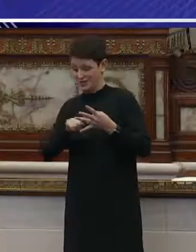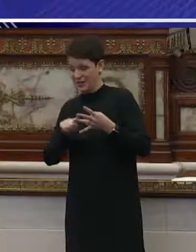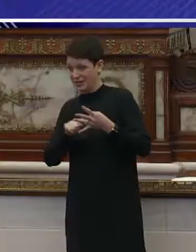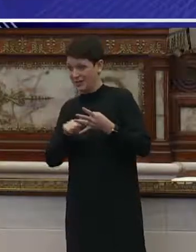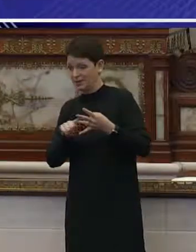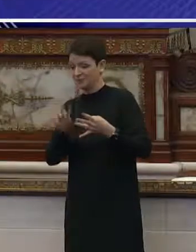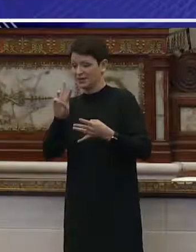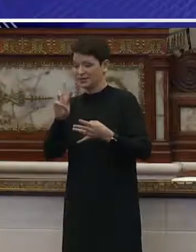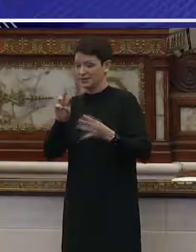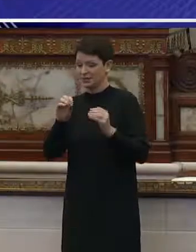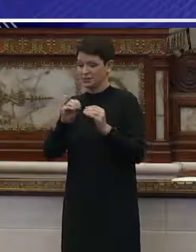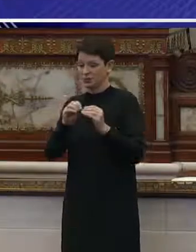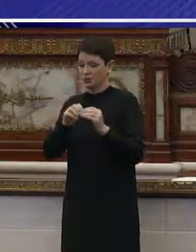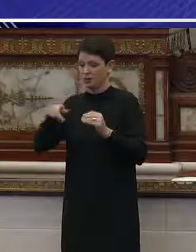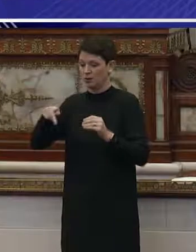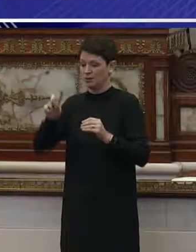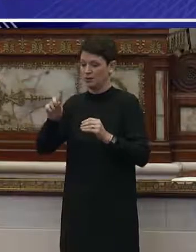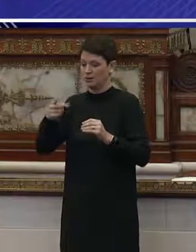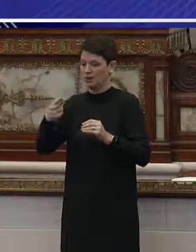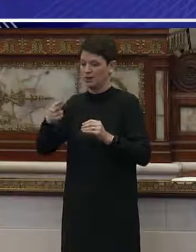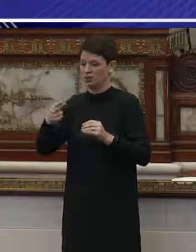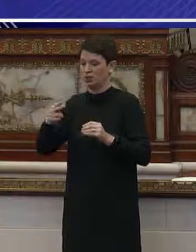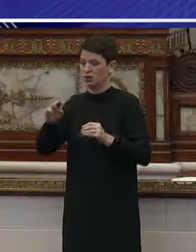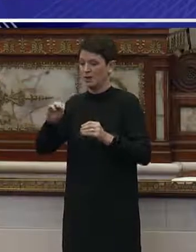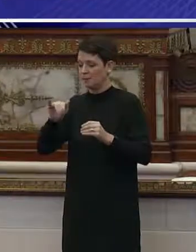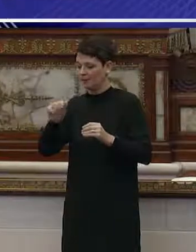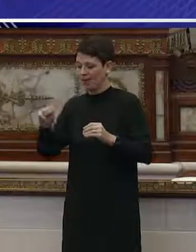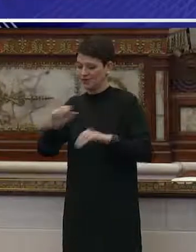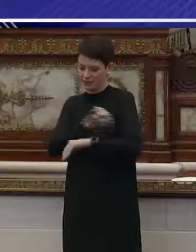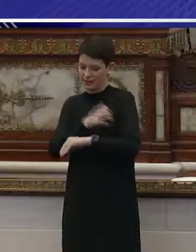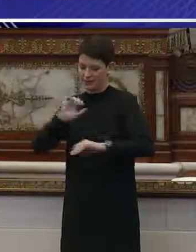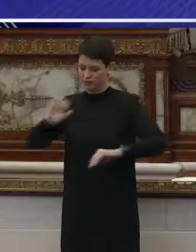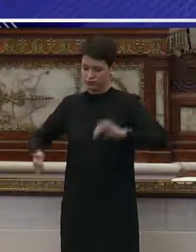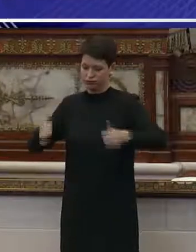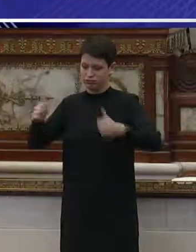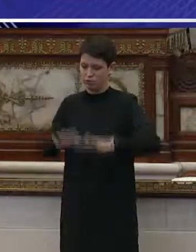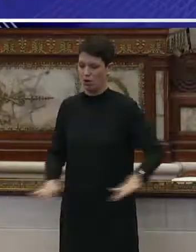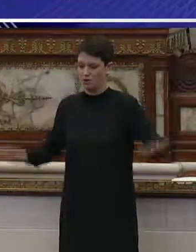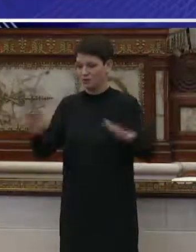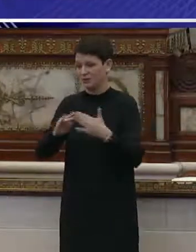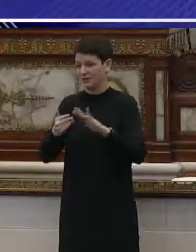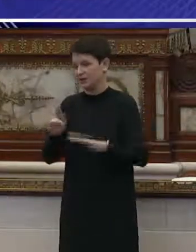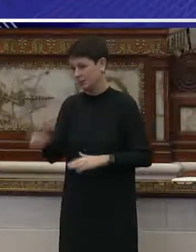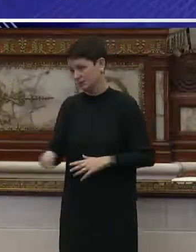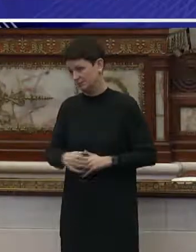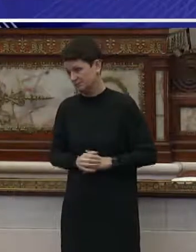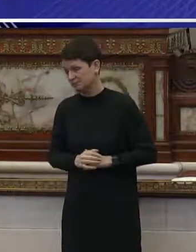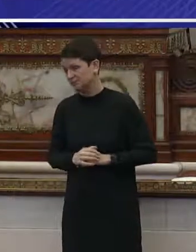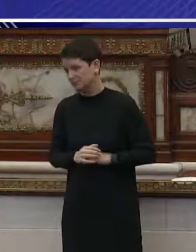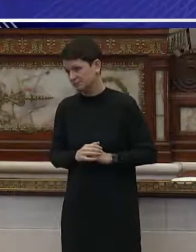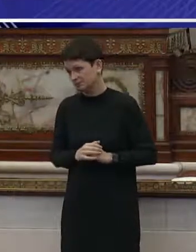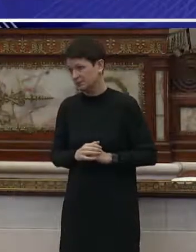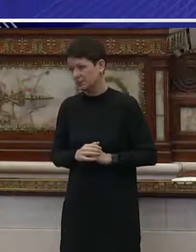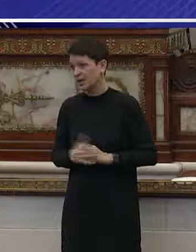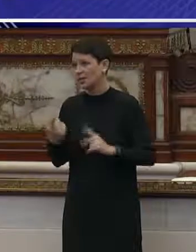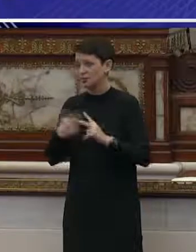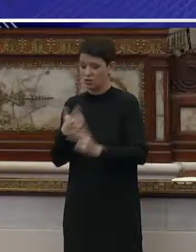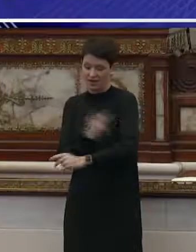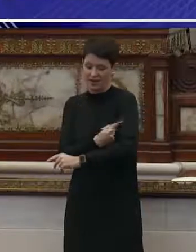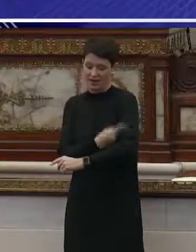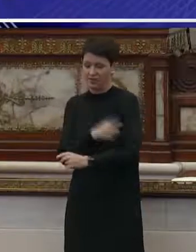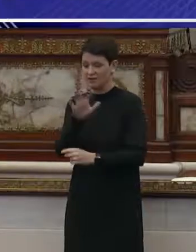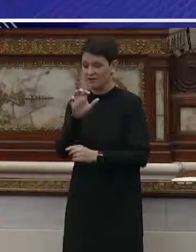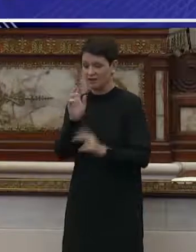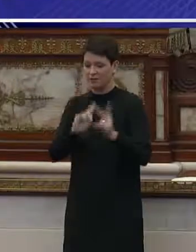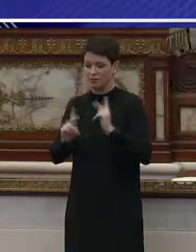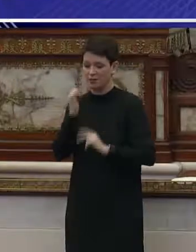additional PDPH mass clinics spread around the city. And they will begin vaccinating 500